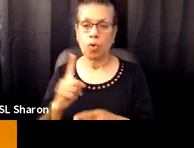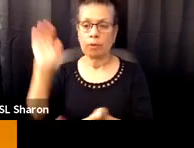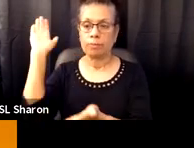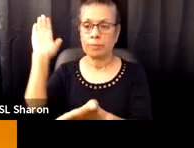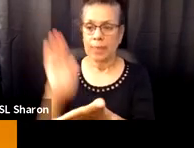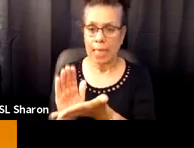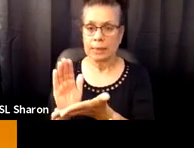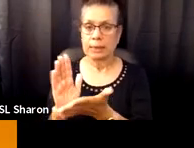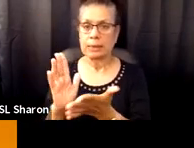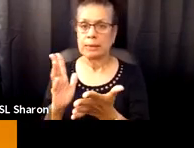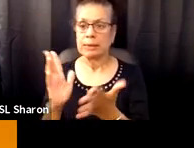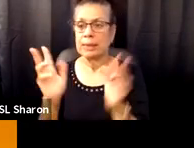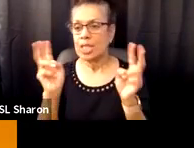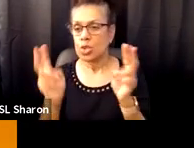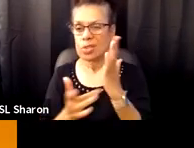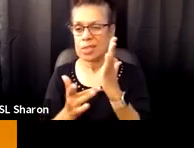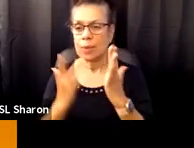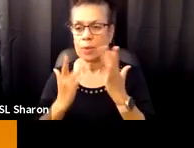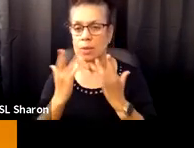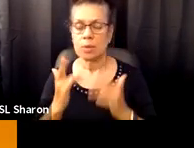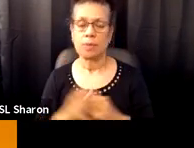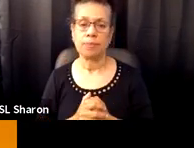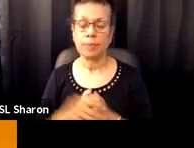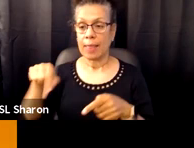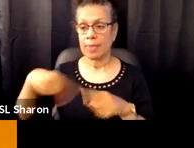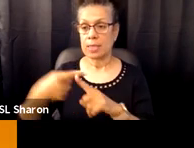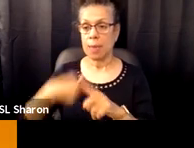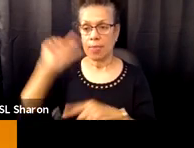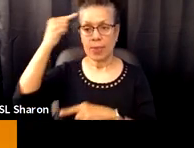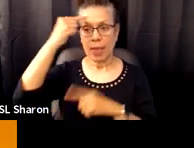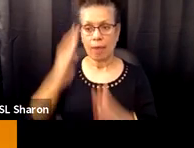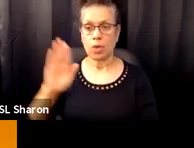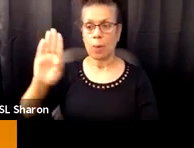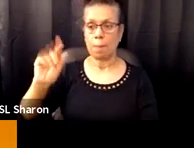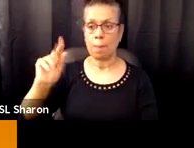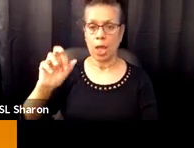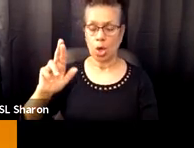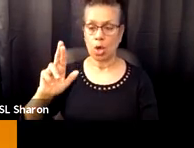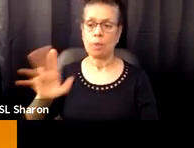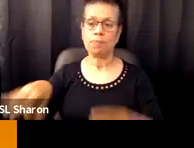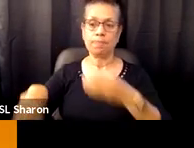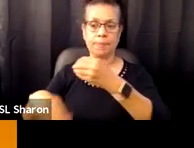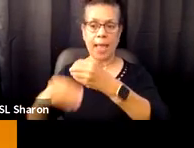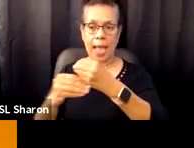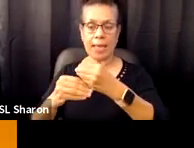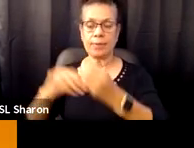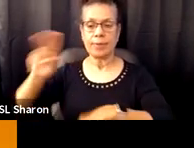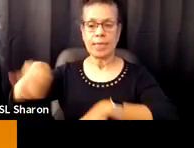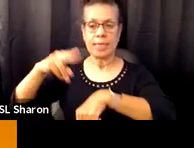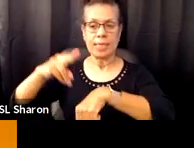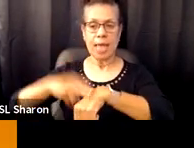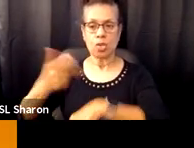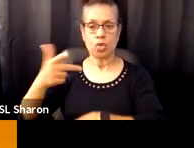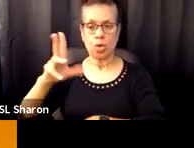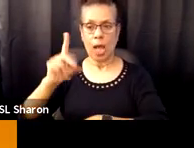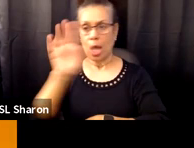shortages earlier this month governor baker called on the national guard to support local districts across the commonwealth